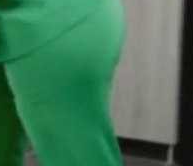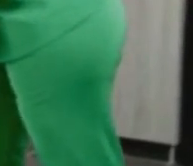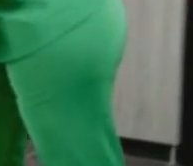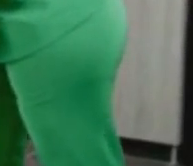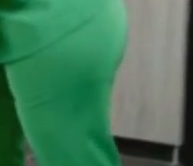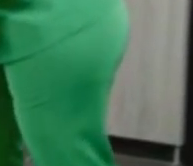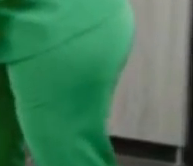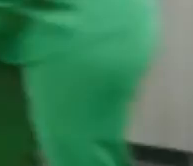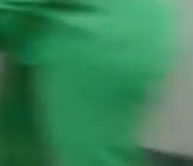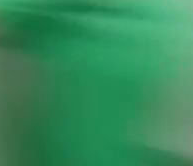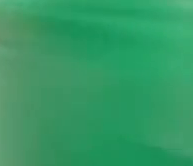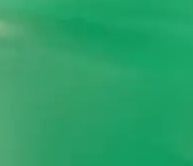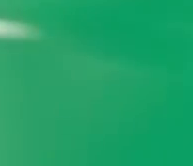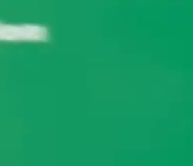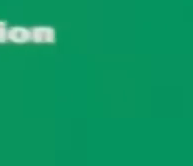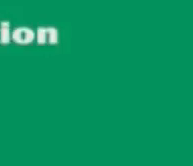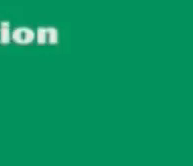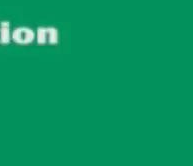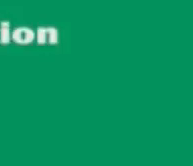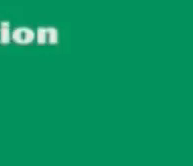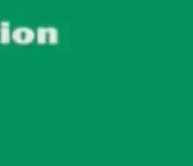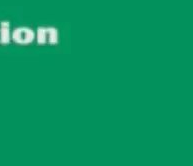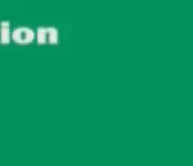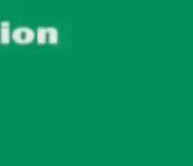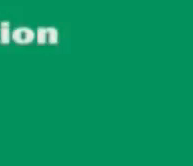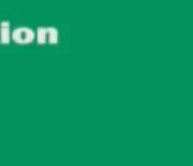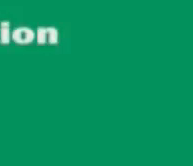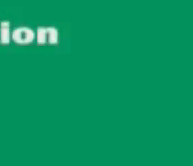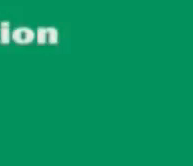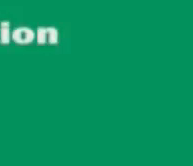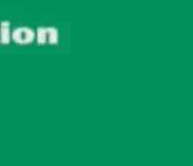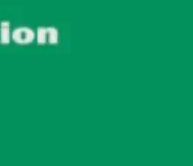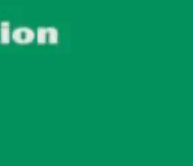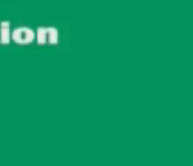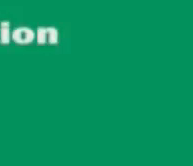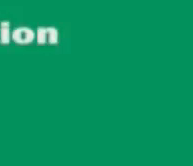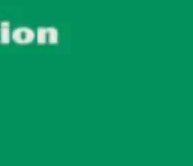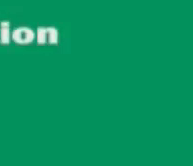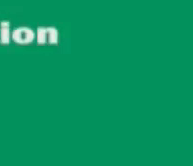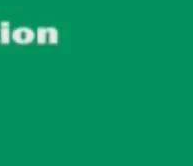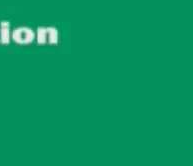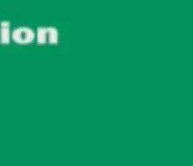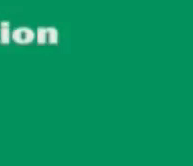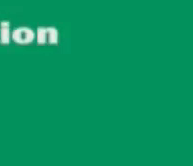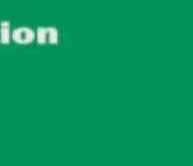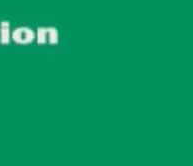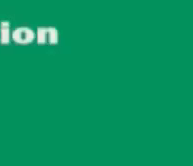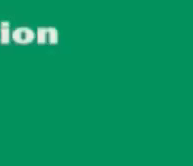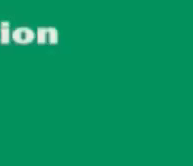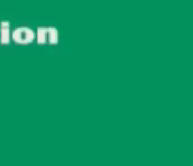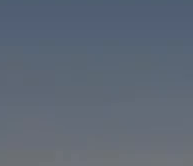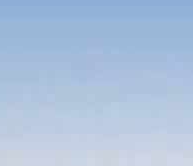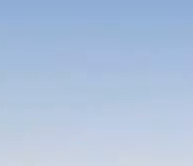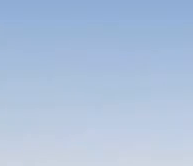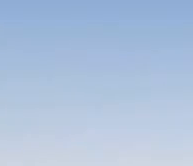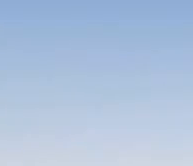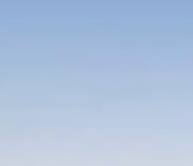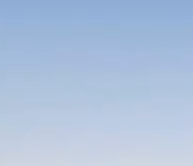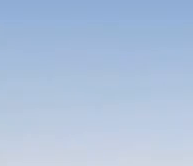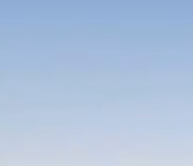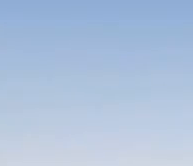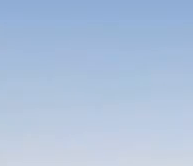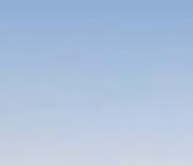You don't even have to put a wall bracket. Yes. These promotions will be running from the 15th to the 21st of July.